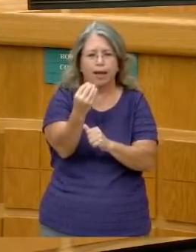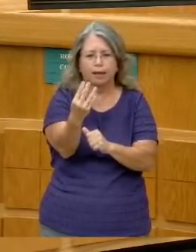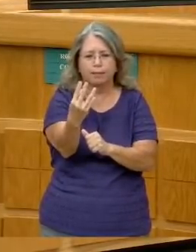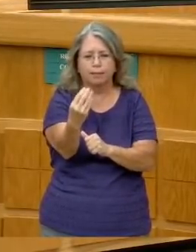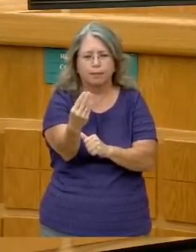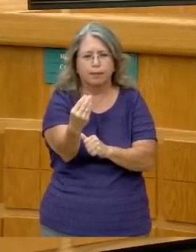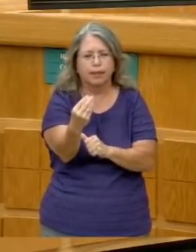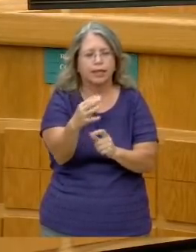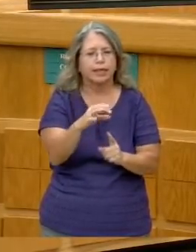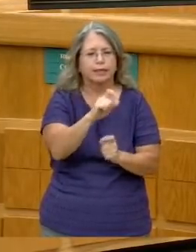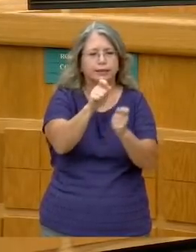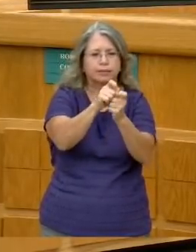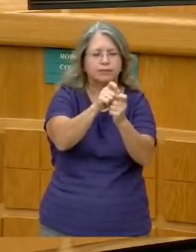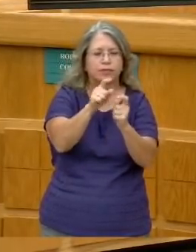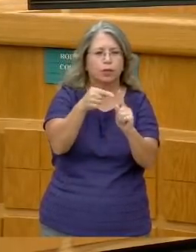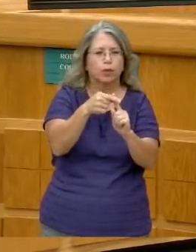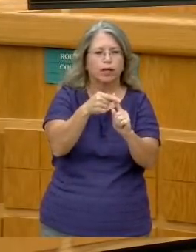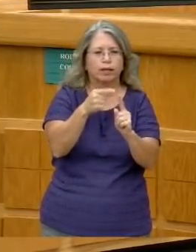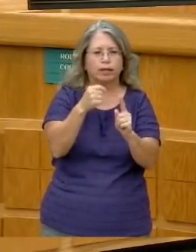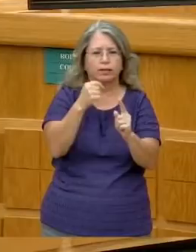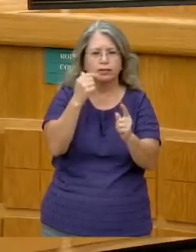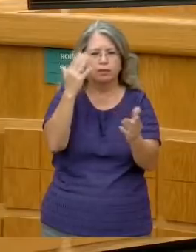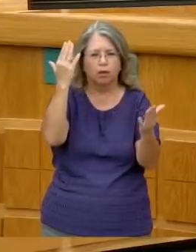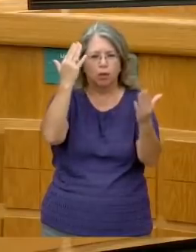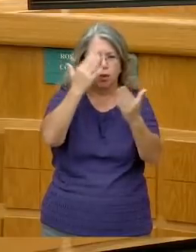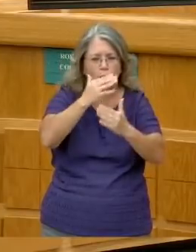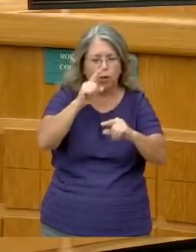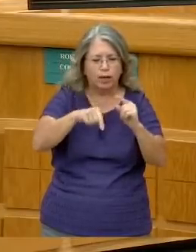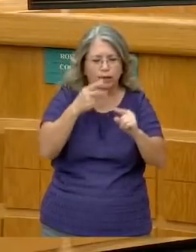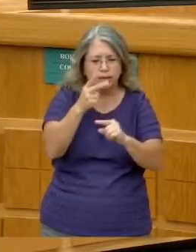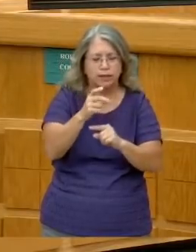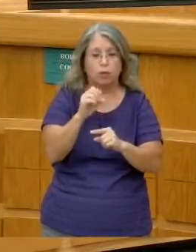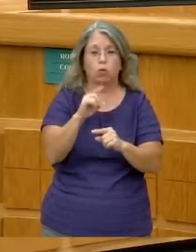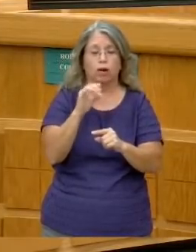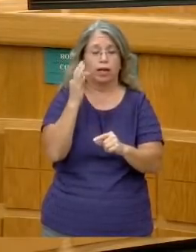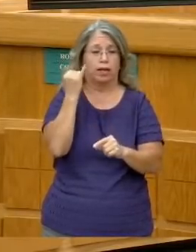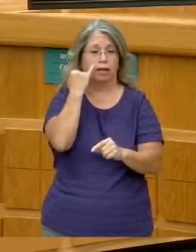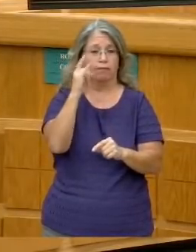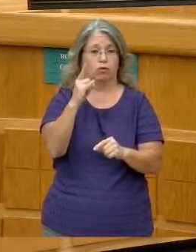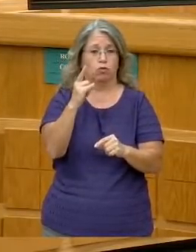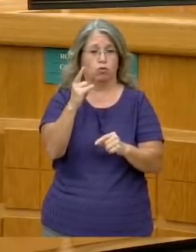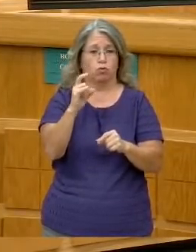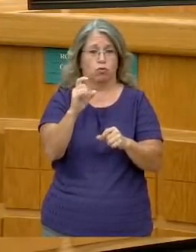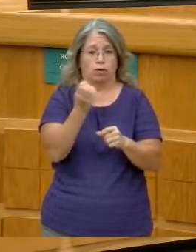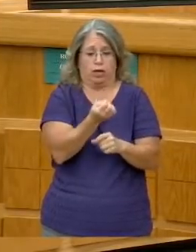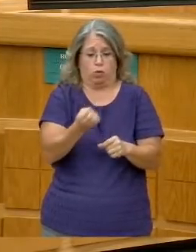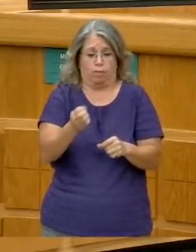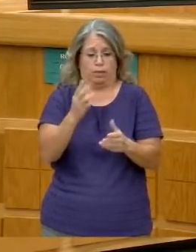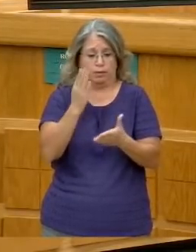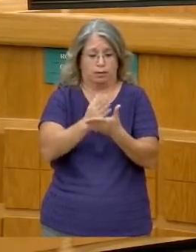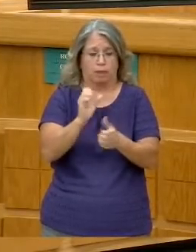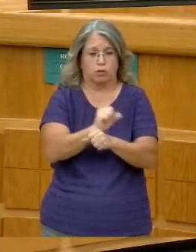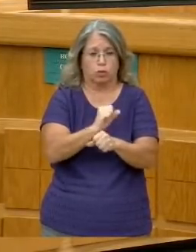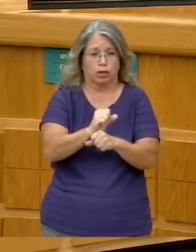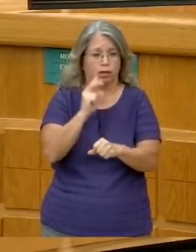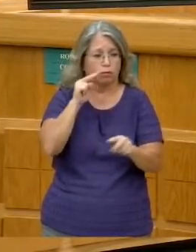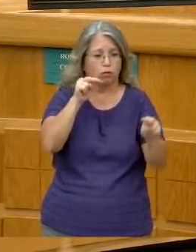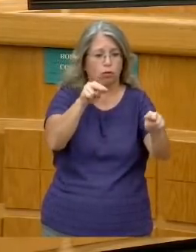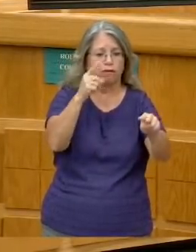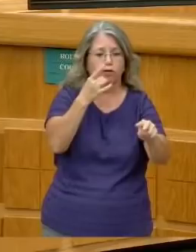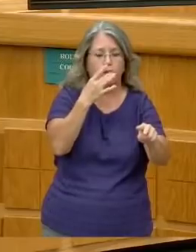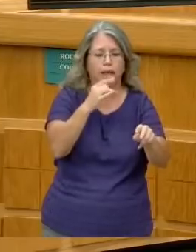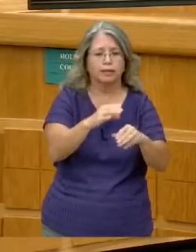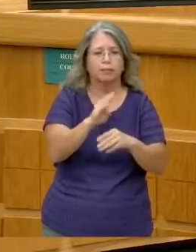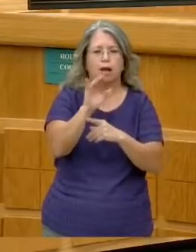an emergency like your instrument panel stops working. Bobby was much more than a beacon or even a PSO. He was a